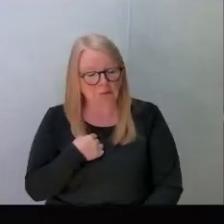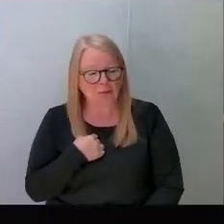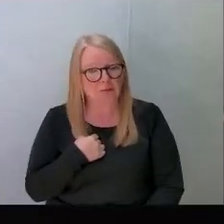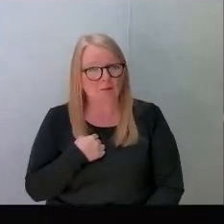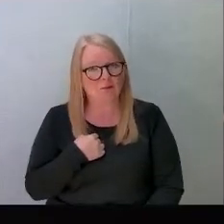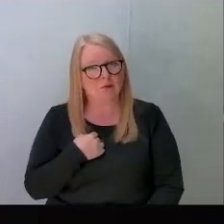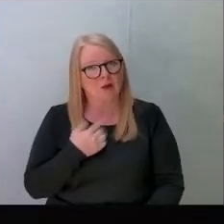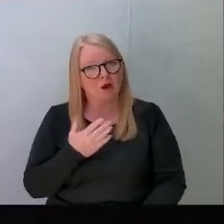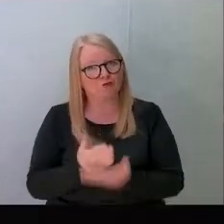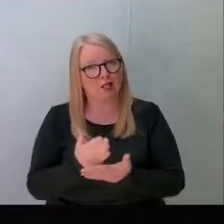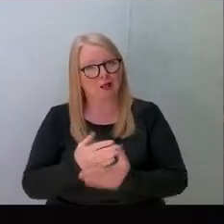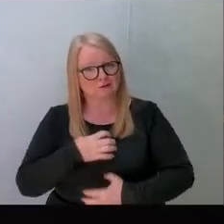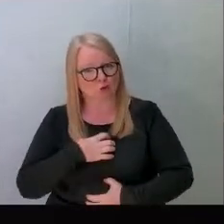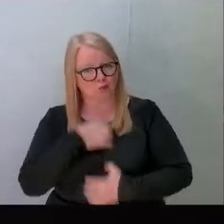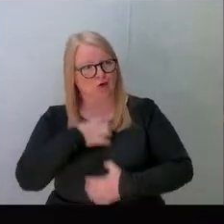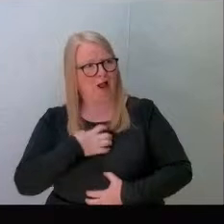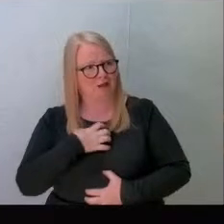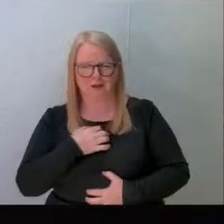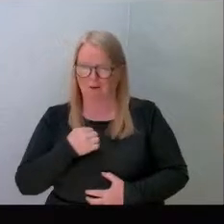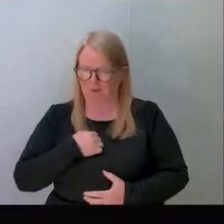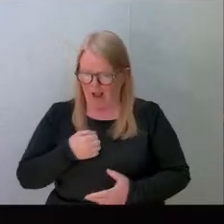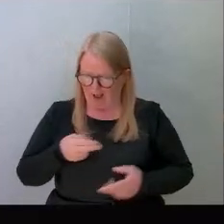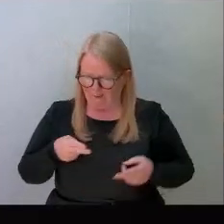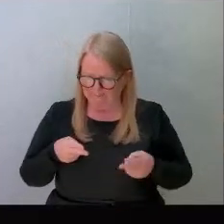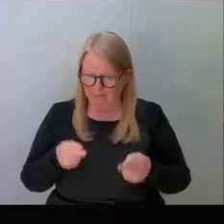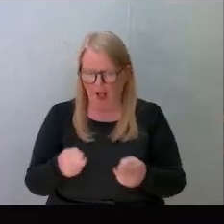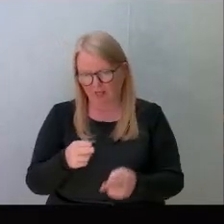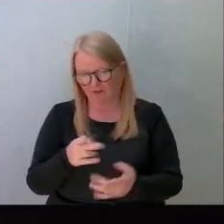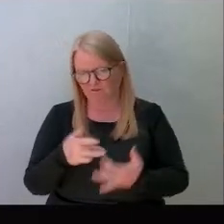find it surprising that this was my path and my true north.